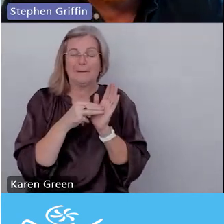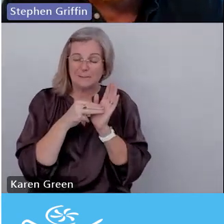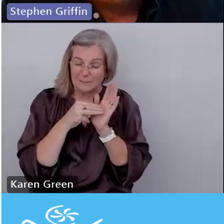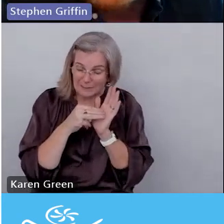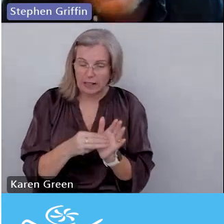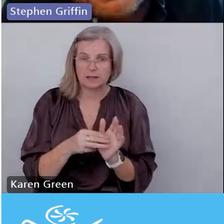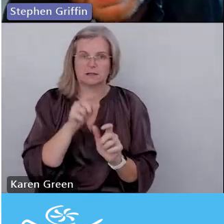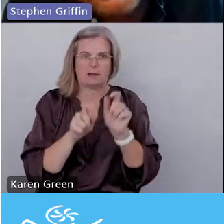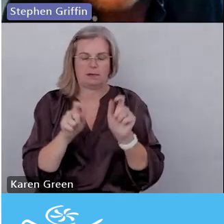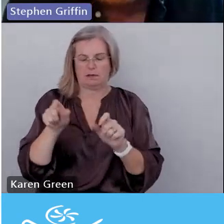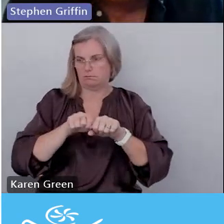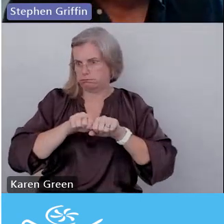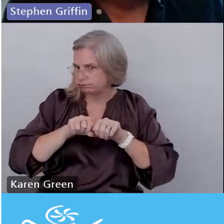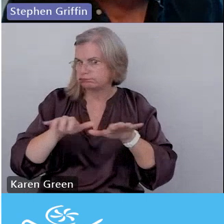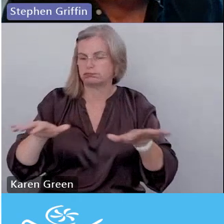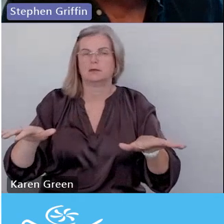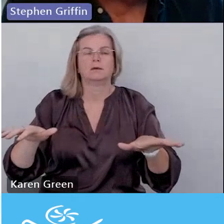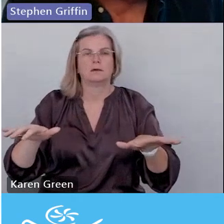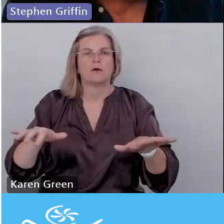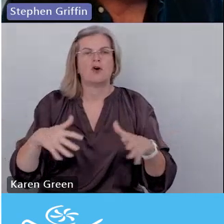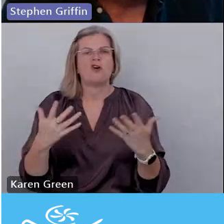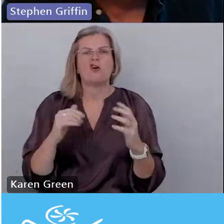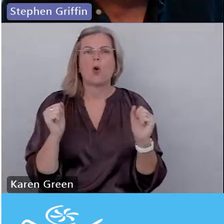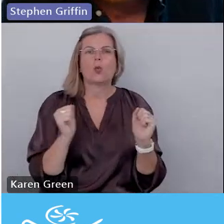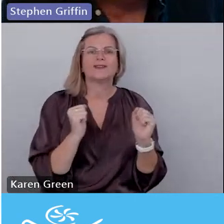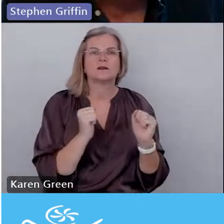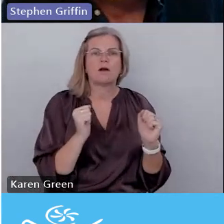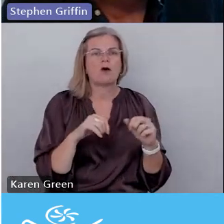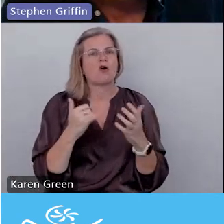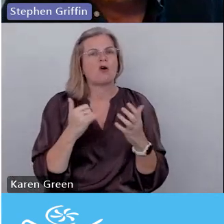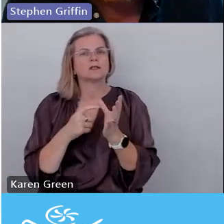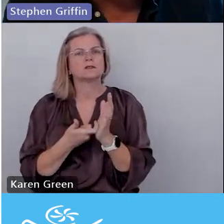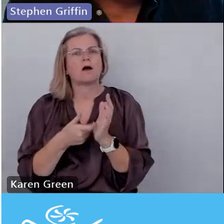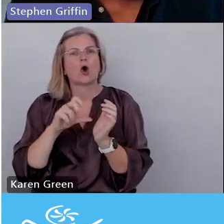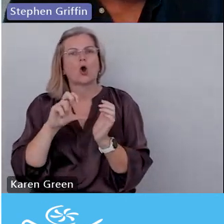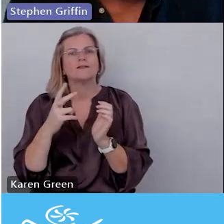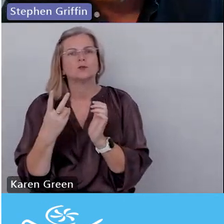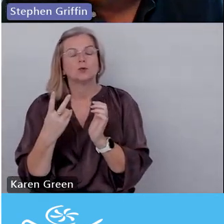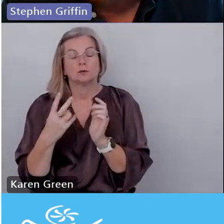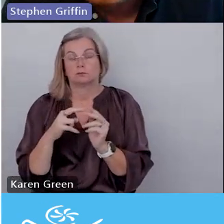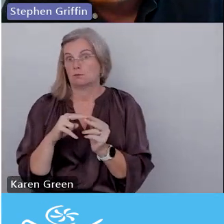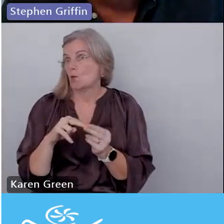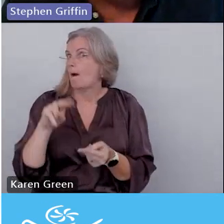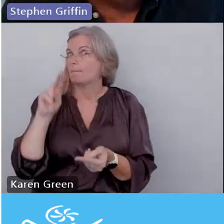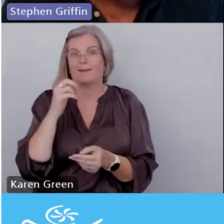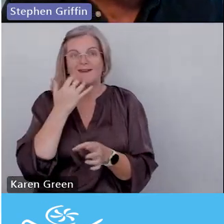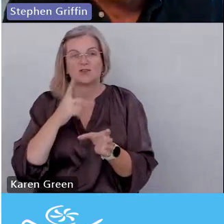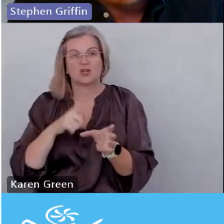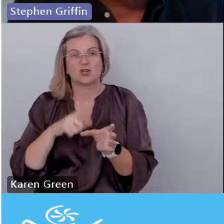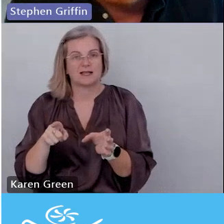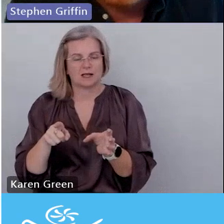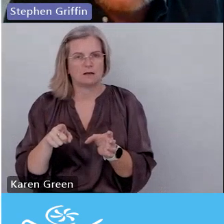winter or with every peak that we see of SARS-CoV-2 every year, this really does become a problem because the individual risks that we